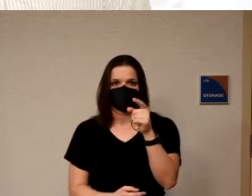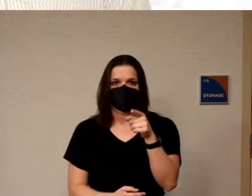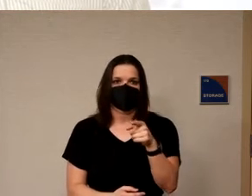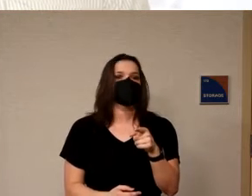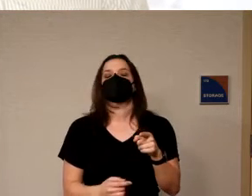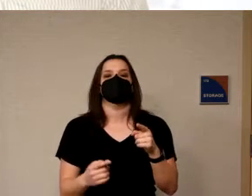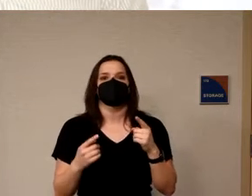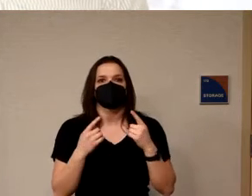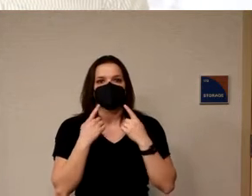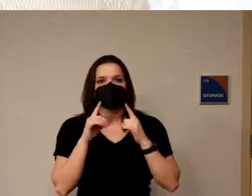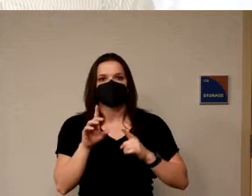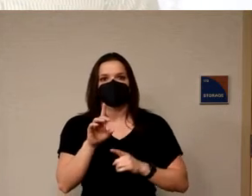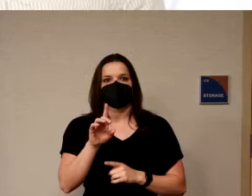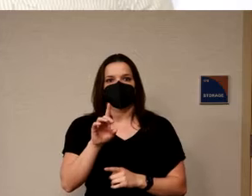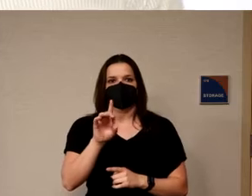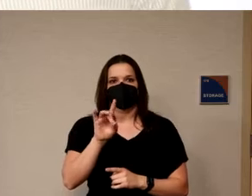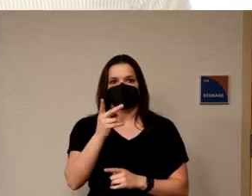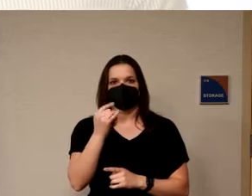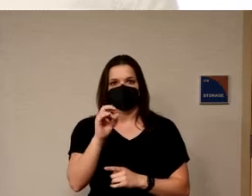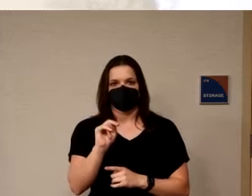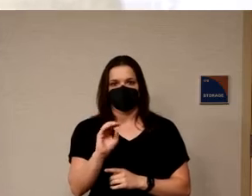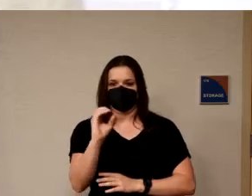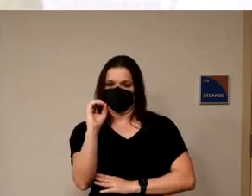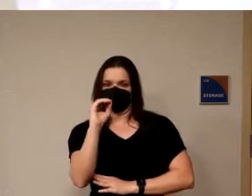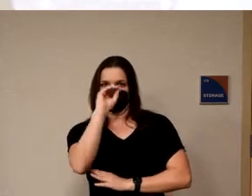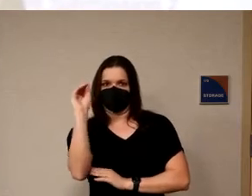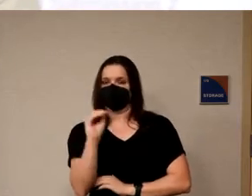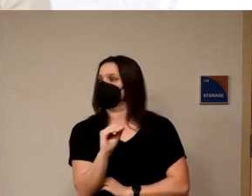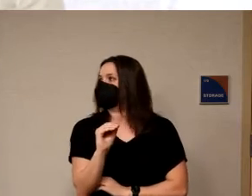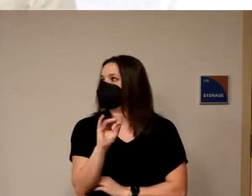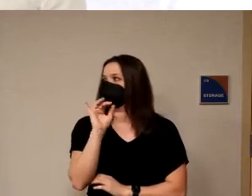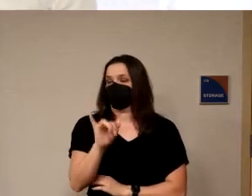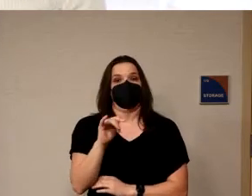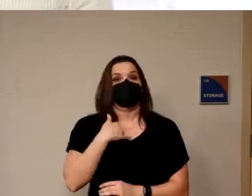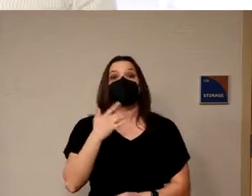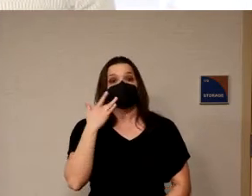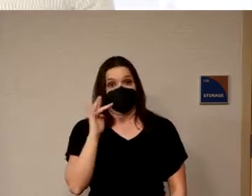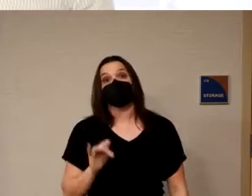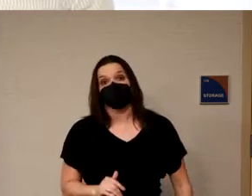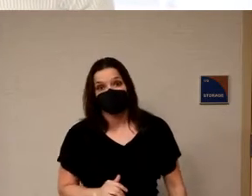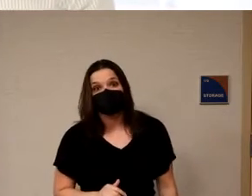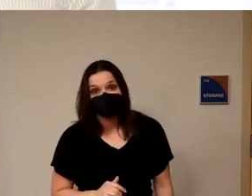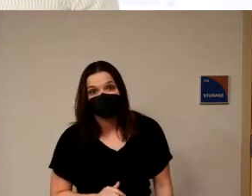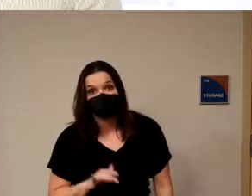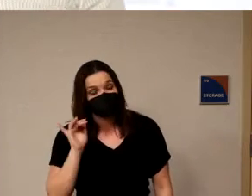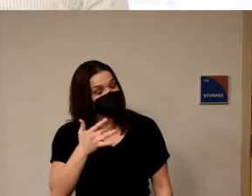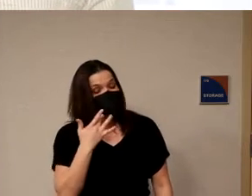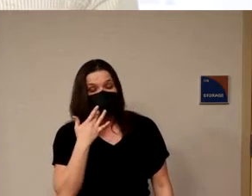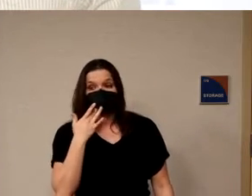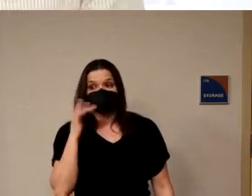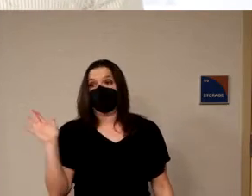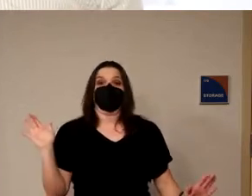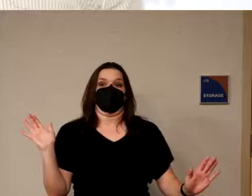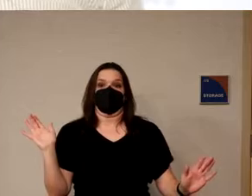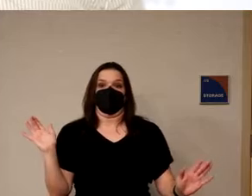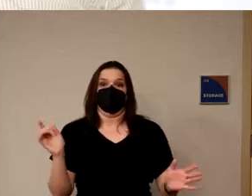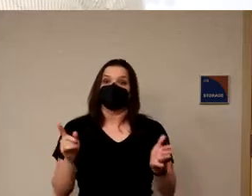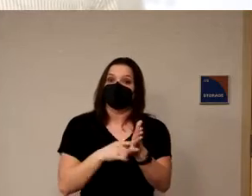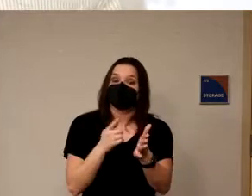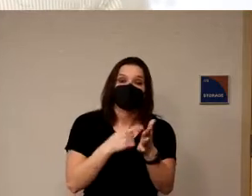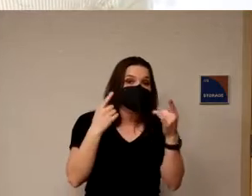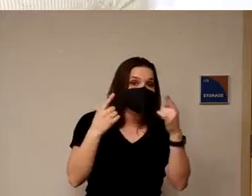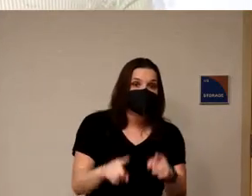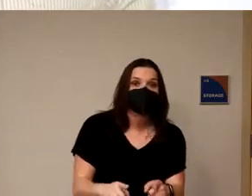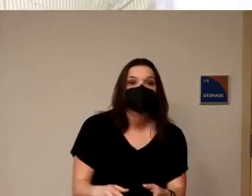actually achieved the deviation of 0%. No, that was just luck. So, I mean, sometimes it